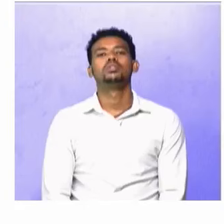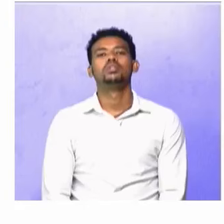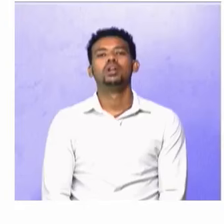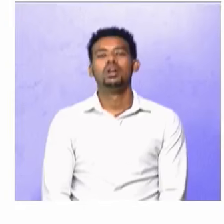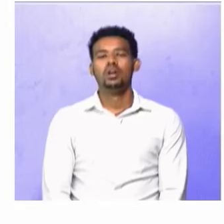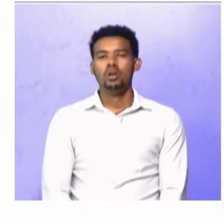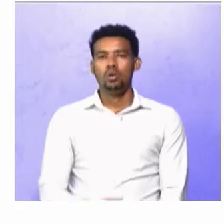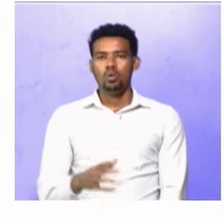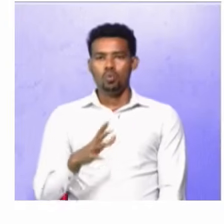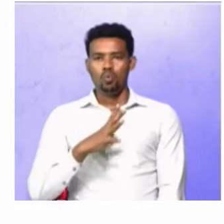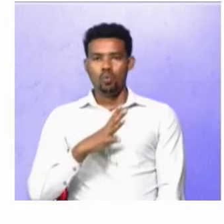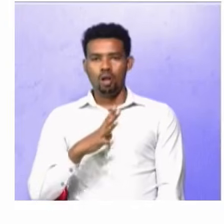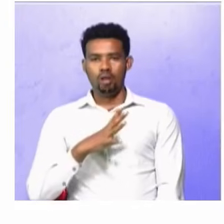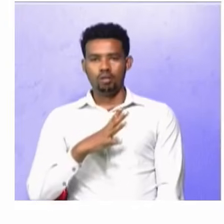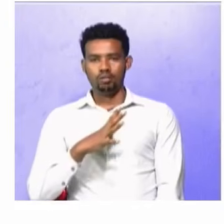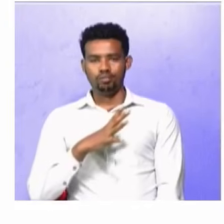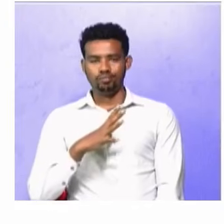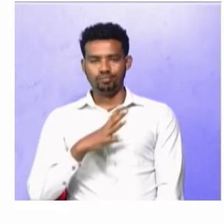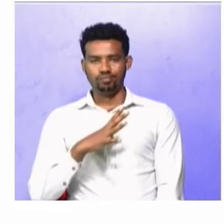well.